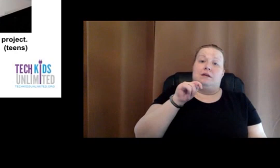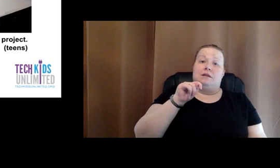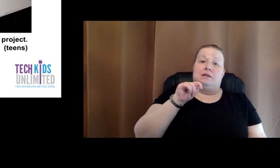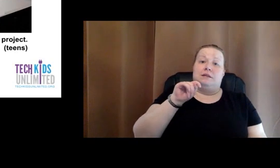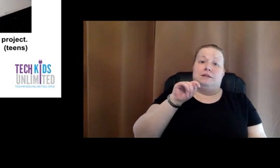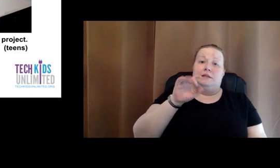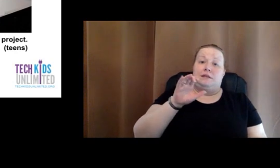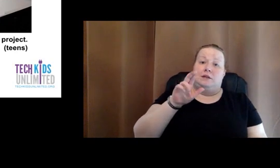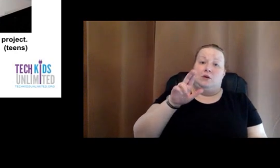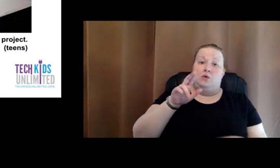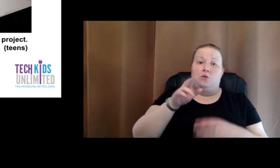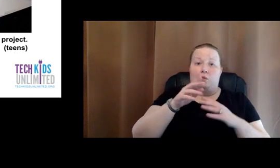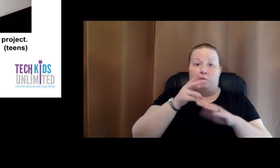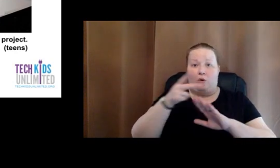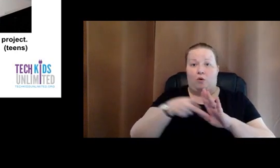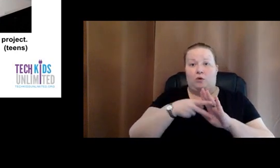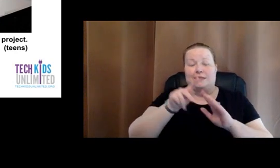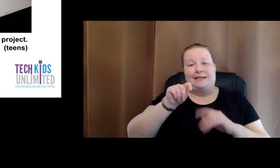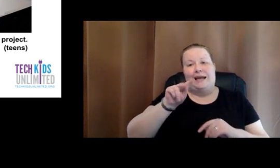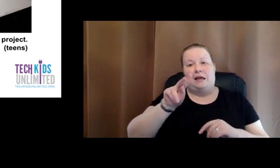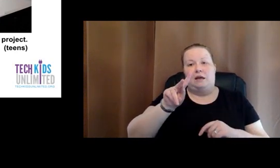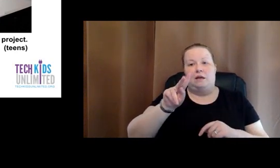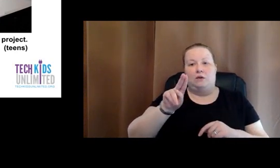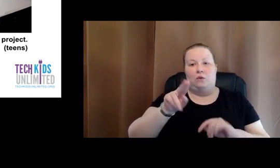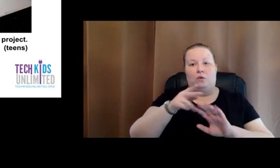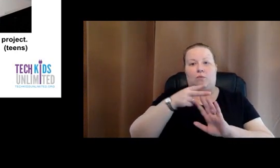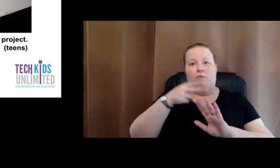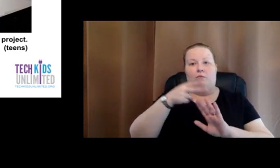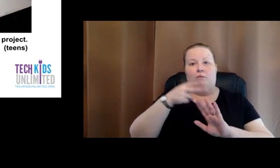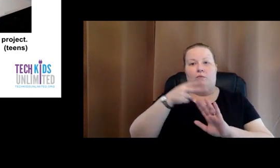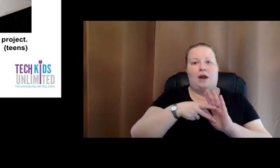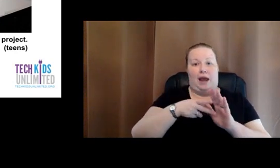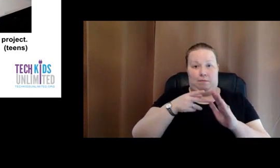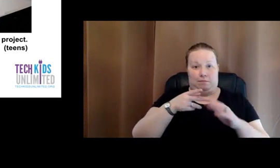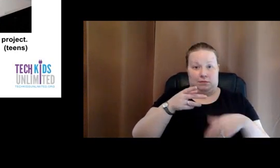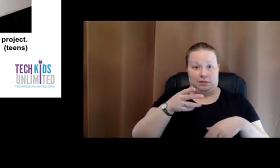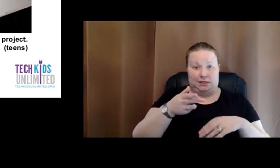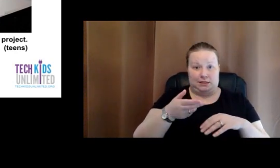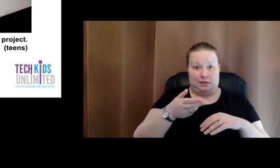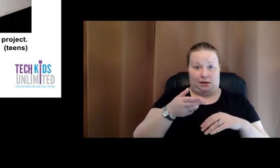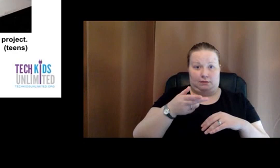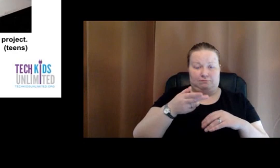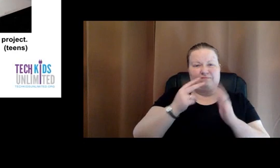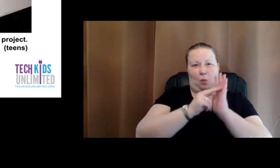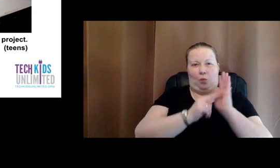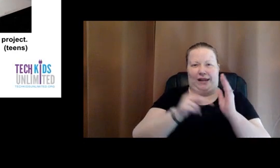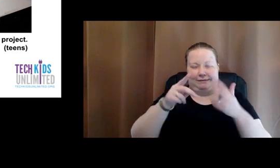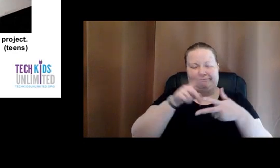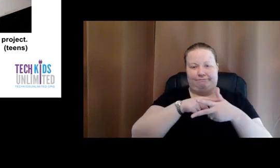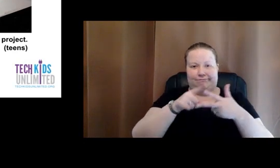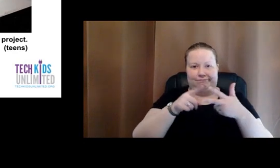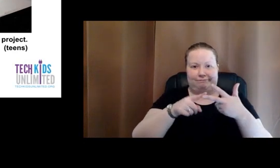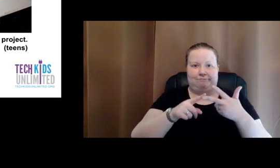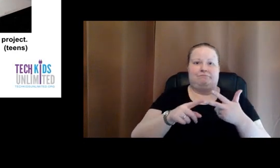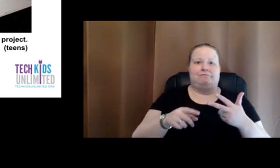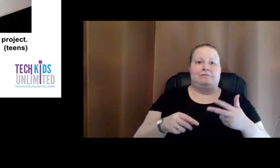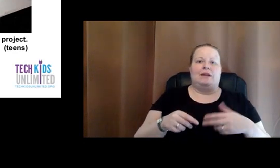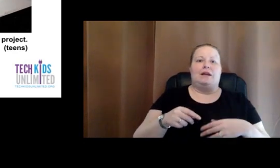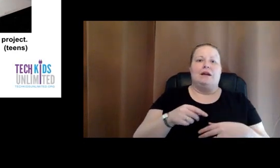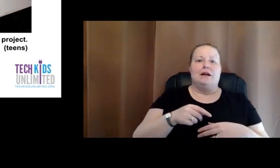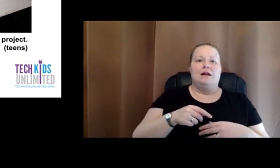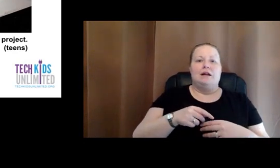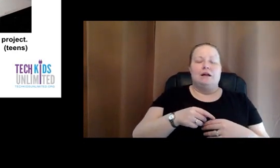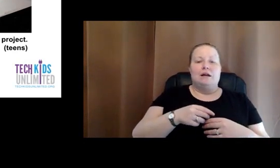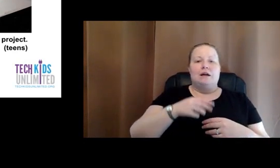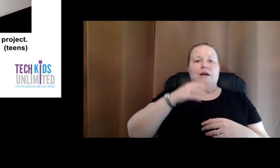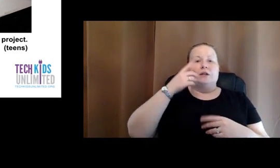thinking? Because, self-efficacy is a person's belief in his or her own ability to succeed in a